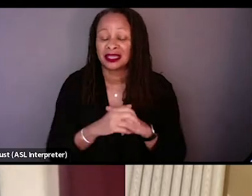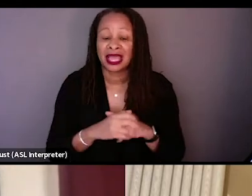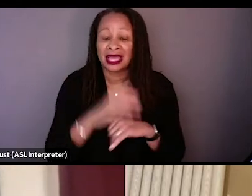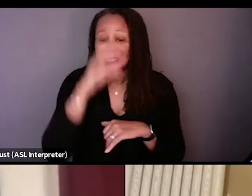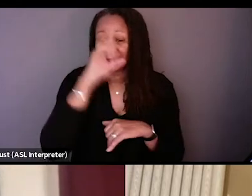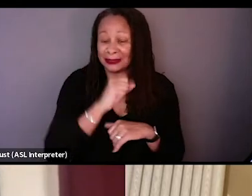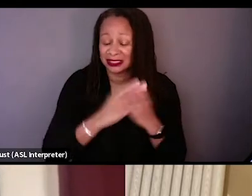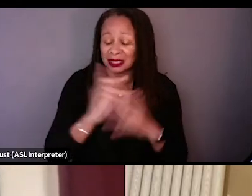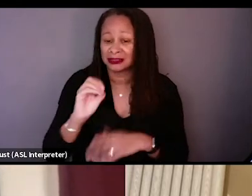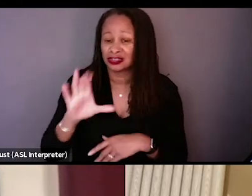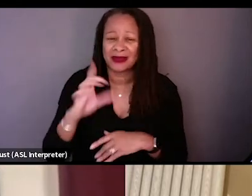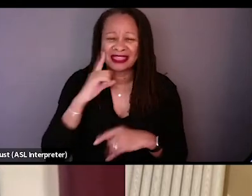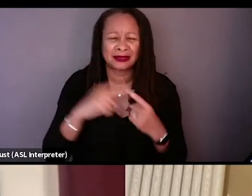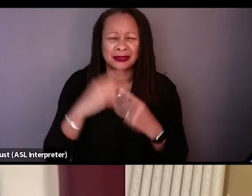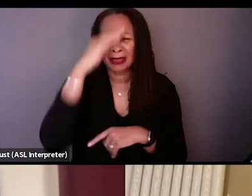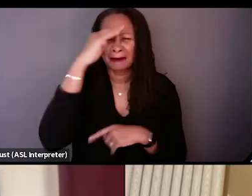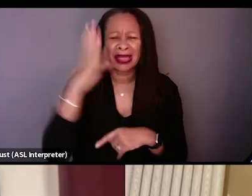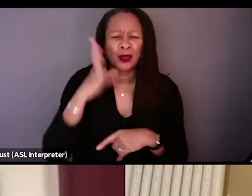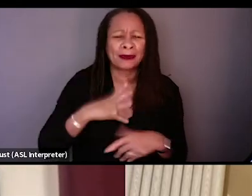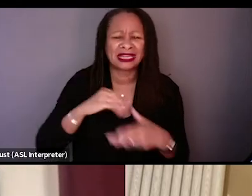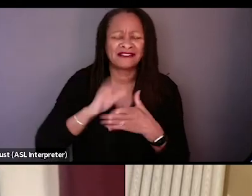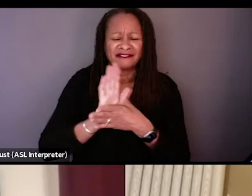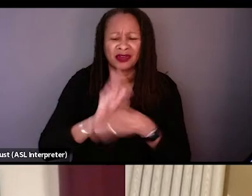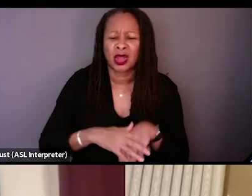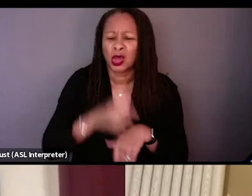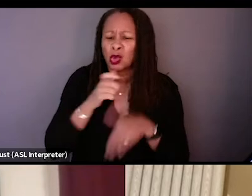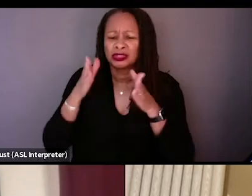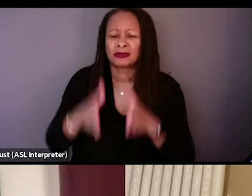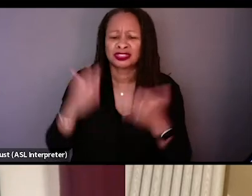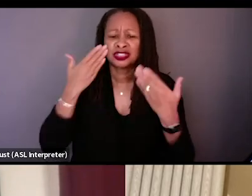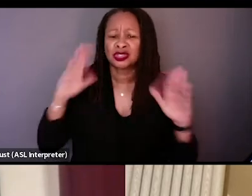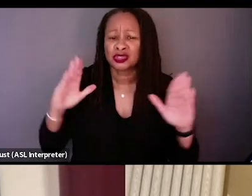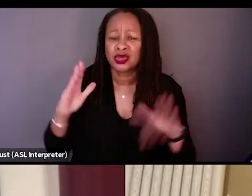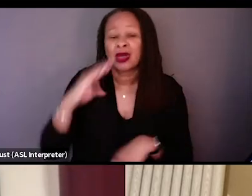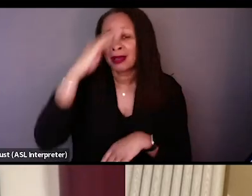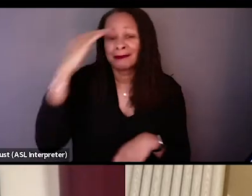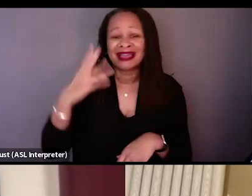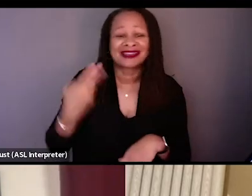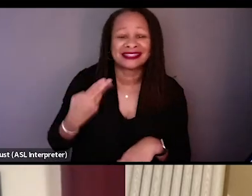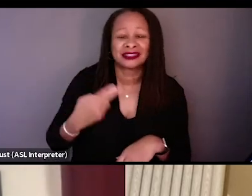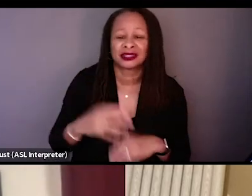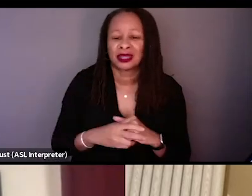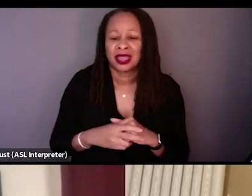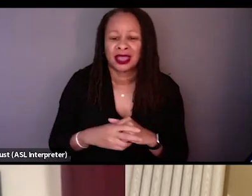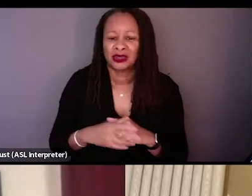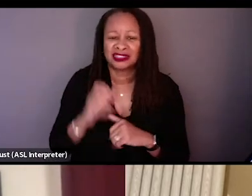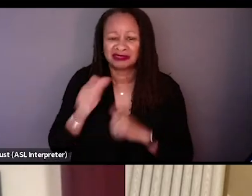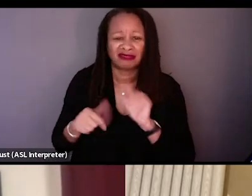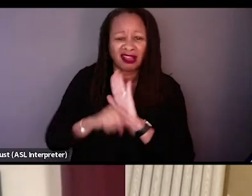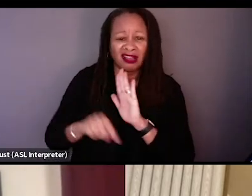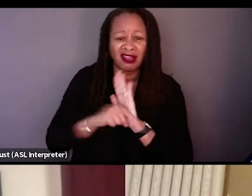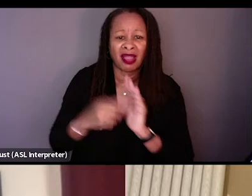documentary about, I think it's about Black women in film. Like, who is this person who doesn't know Black history, who's denigrating Harry Belafonte, and